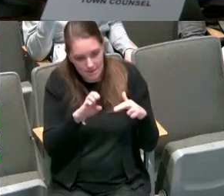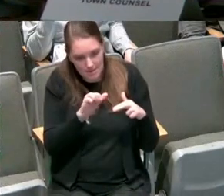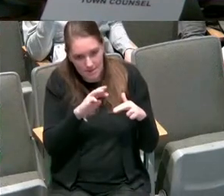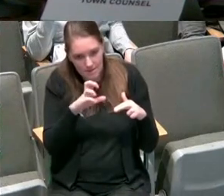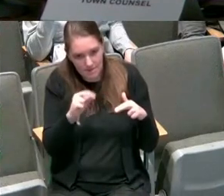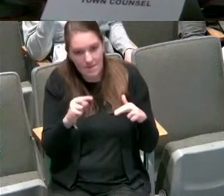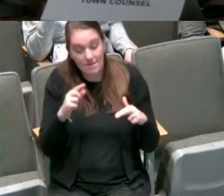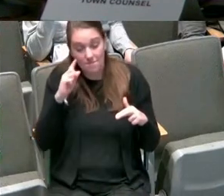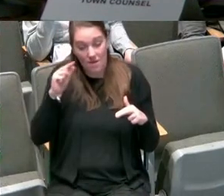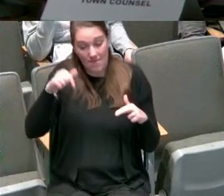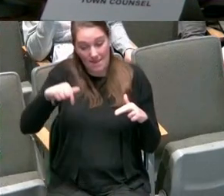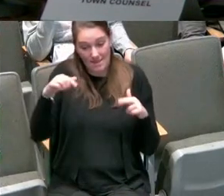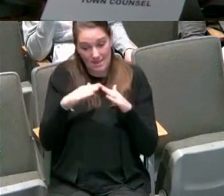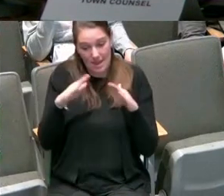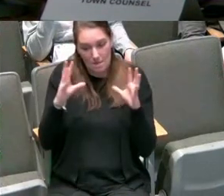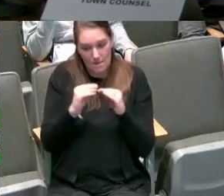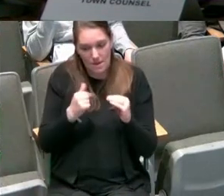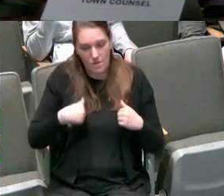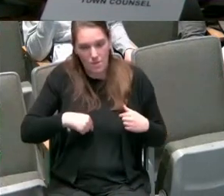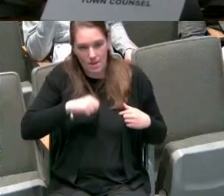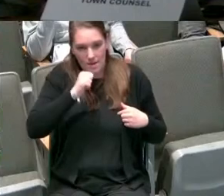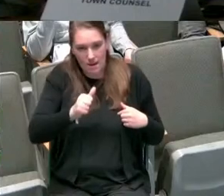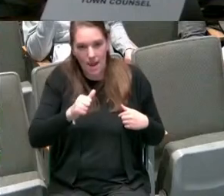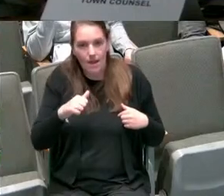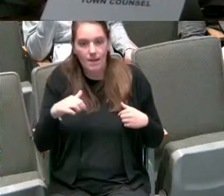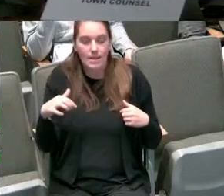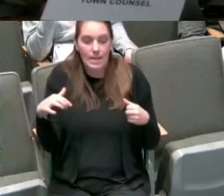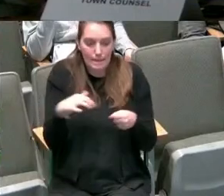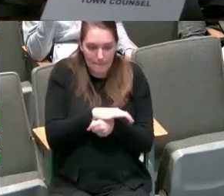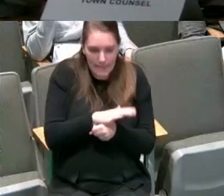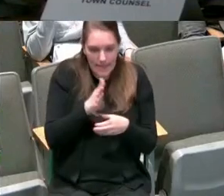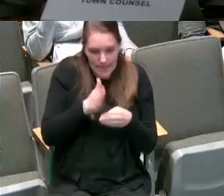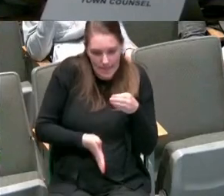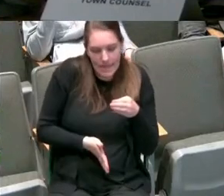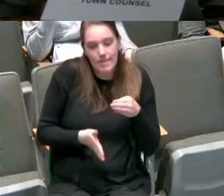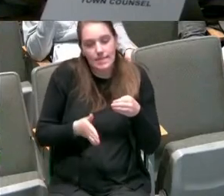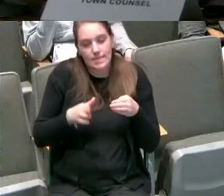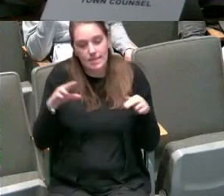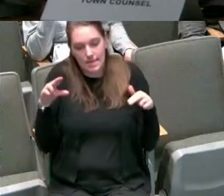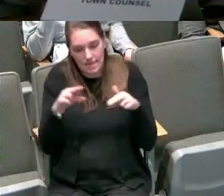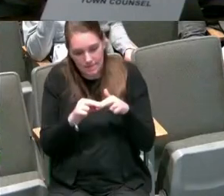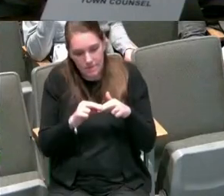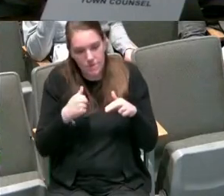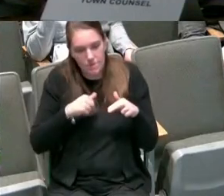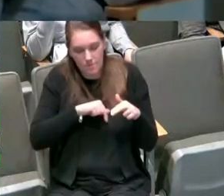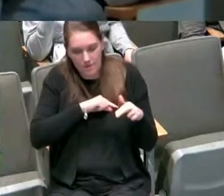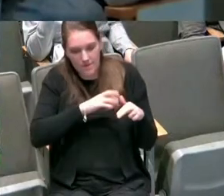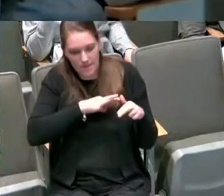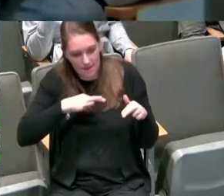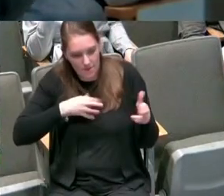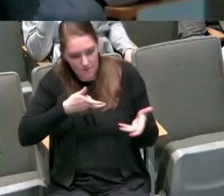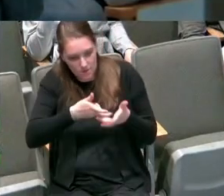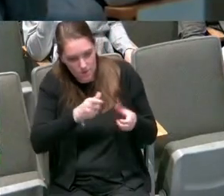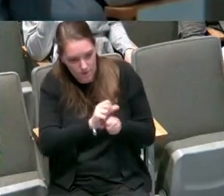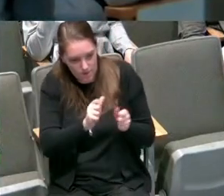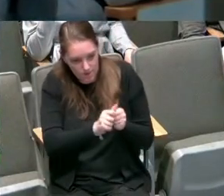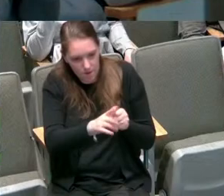meeting voting tonight would not actually complete the easement Town staff would still have to work for you on the terms of that